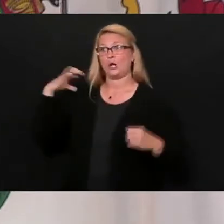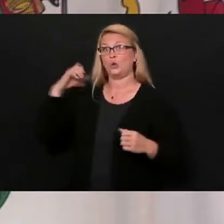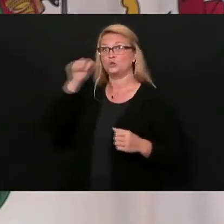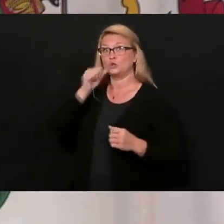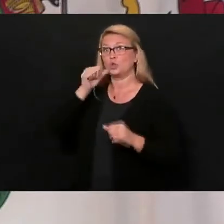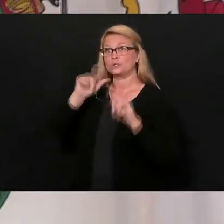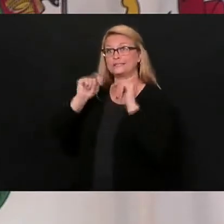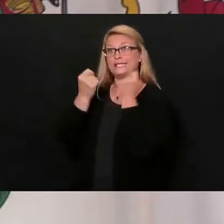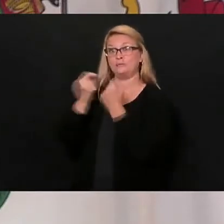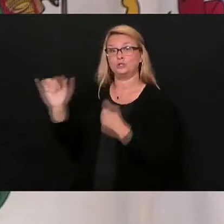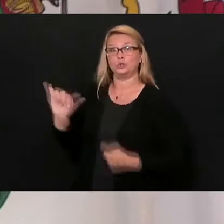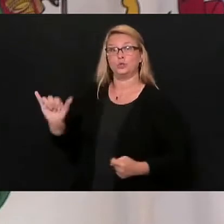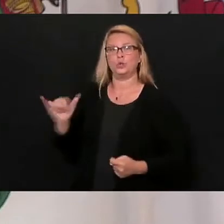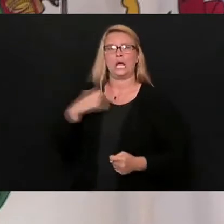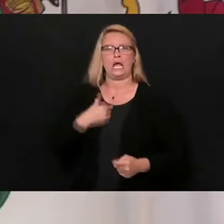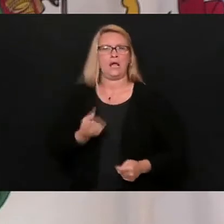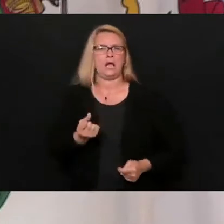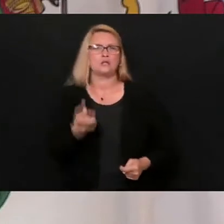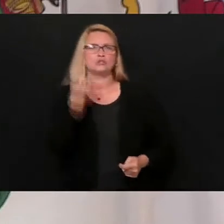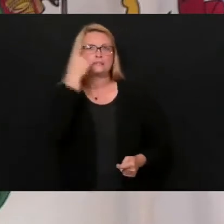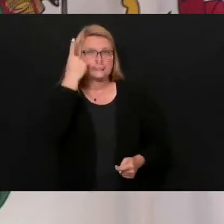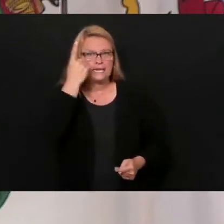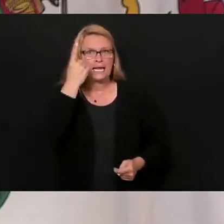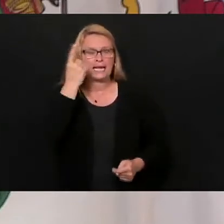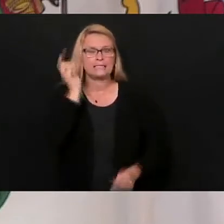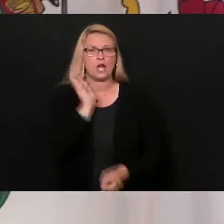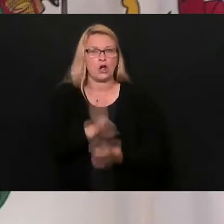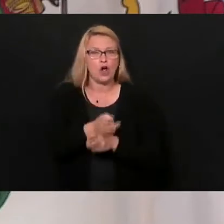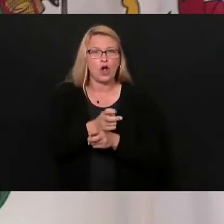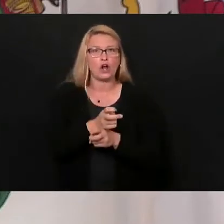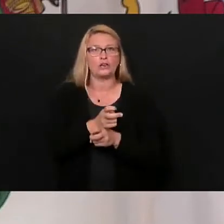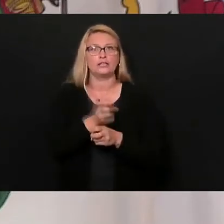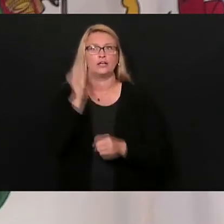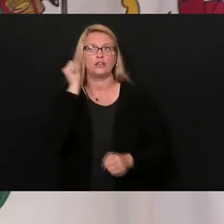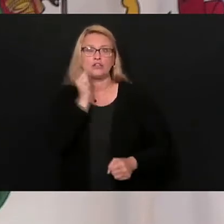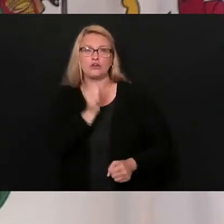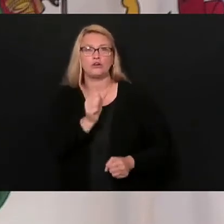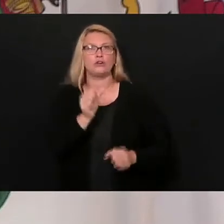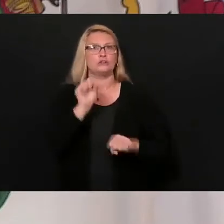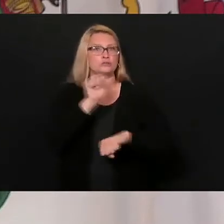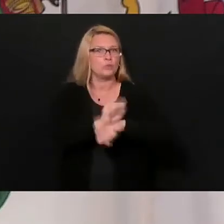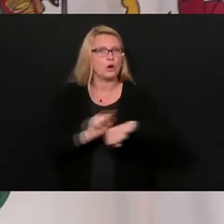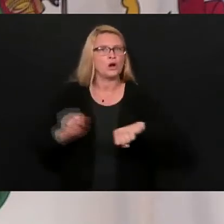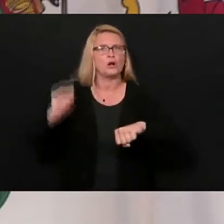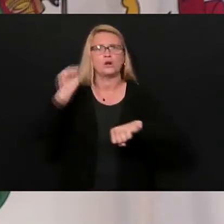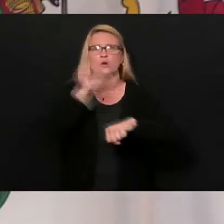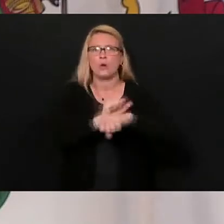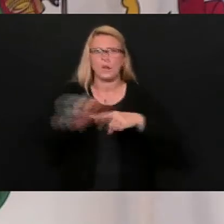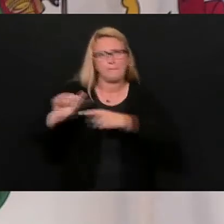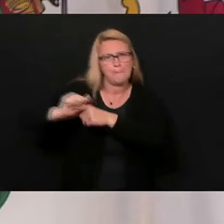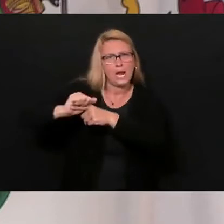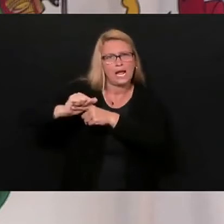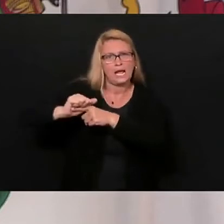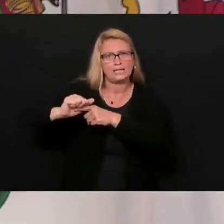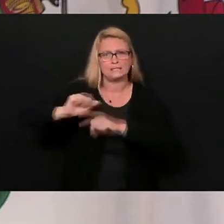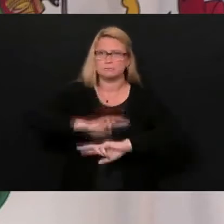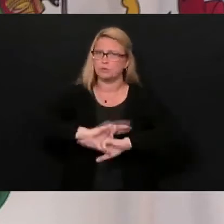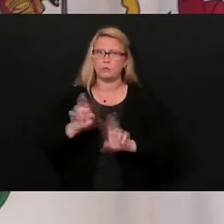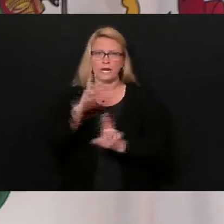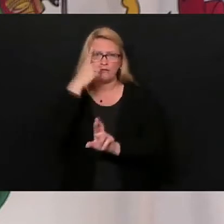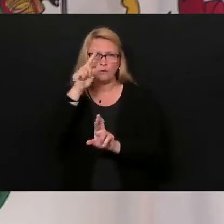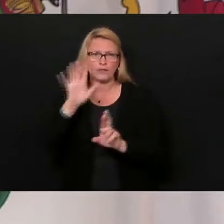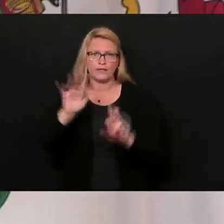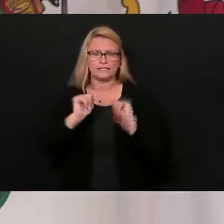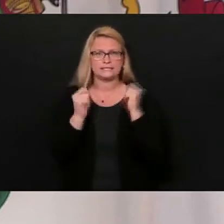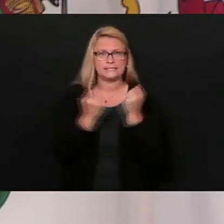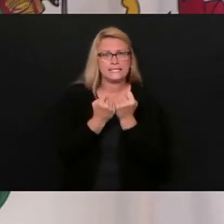I absolutely understand how hard that our girls work, absolutely just as hard as the guys, because I've coached the guys